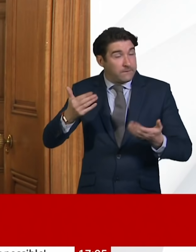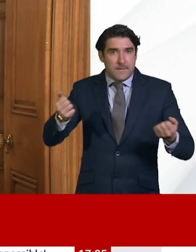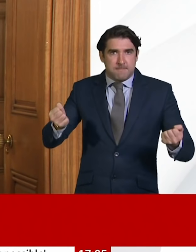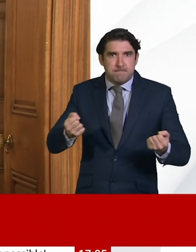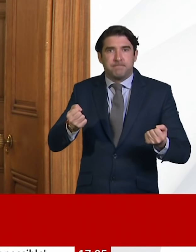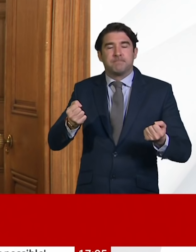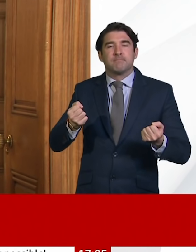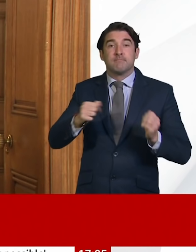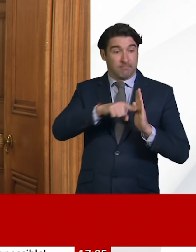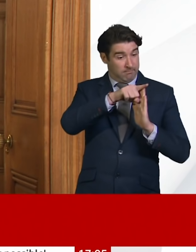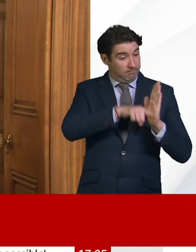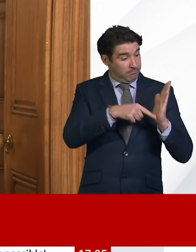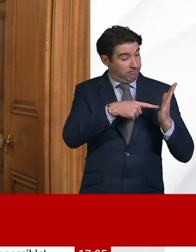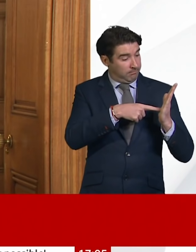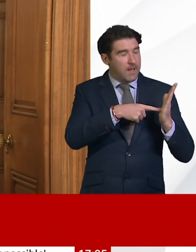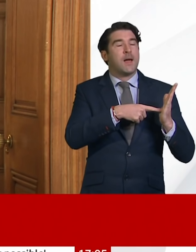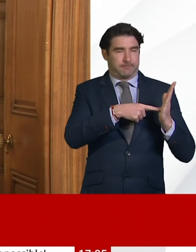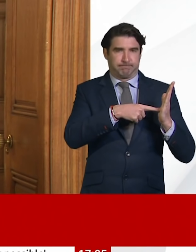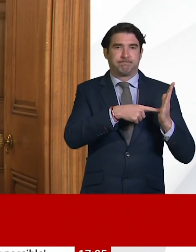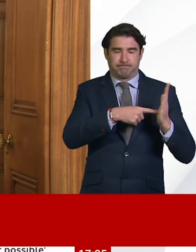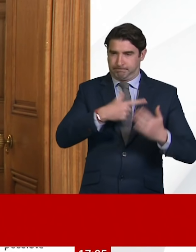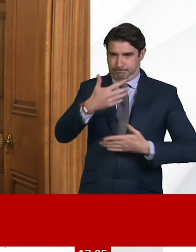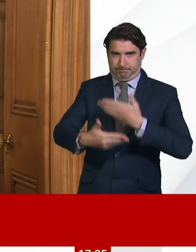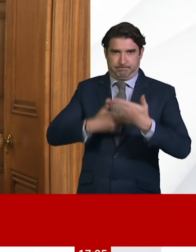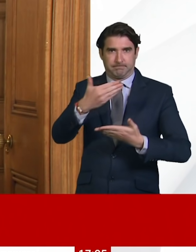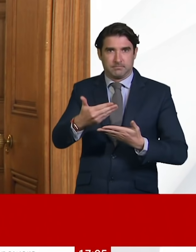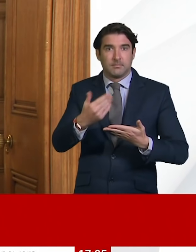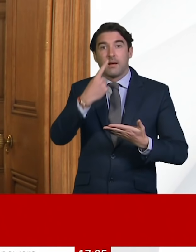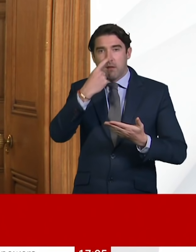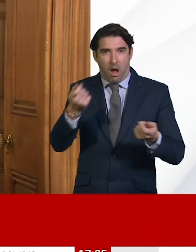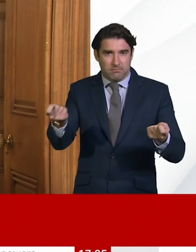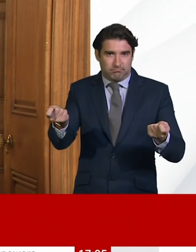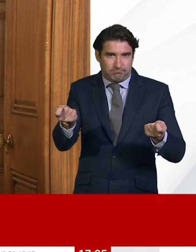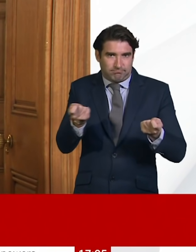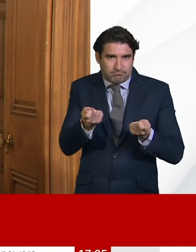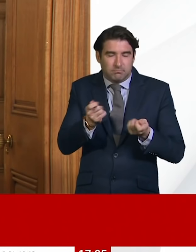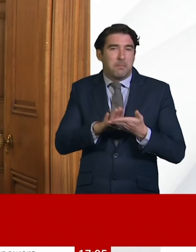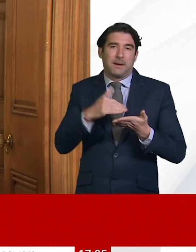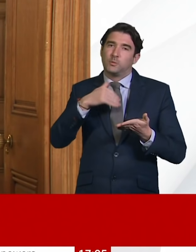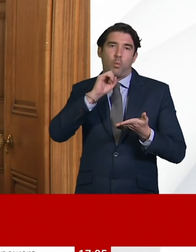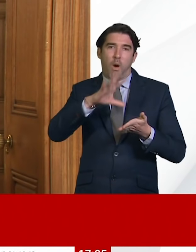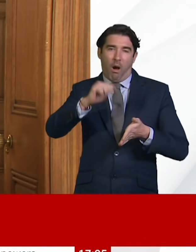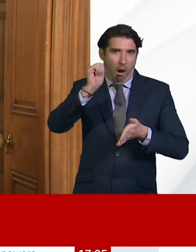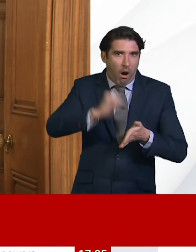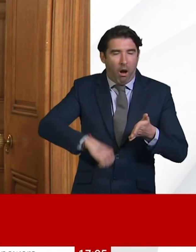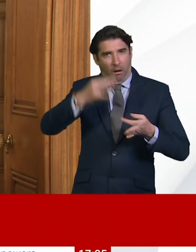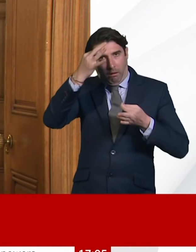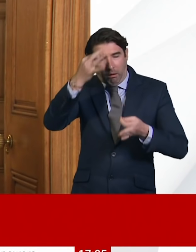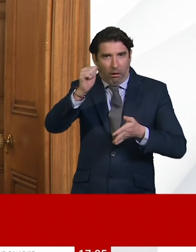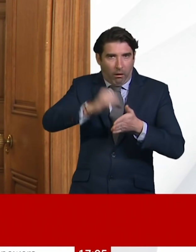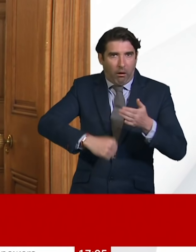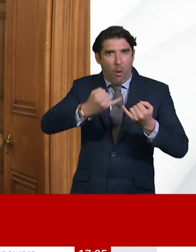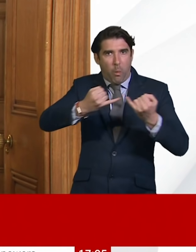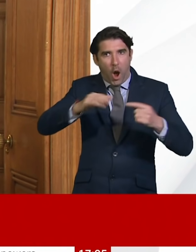then we give ourselves the best possible chance of avoiding that outcome and avoiding further